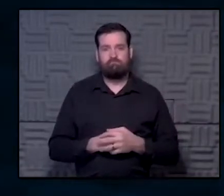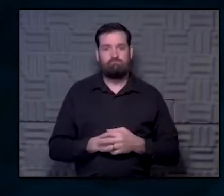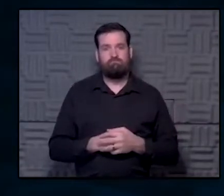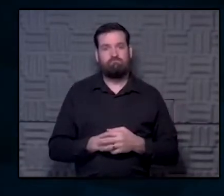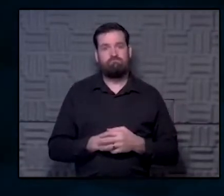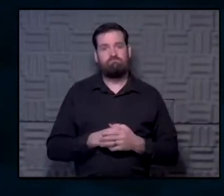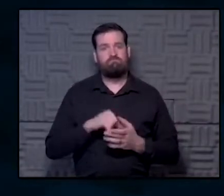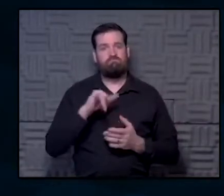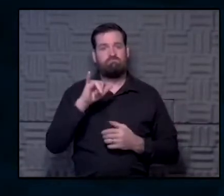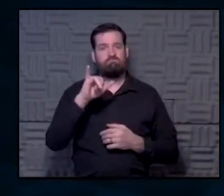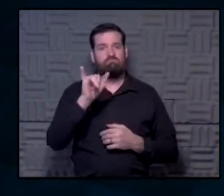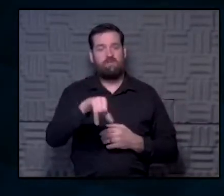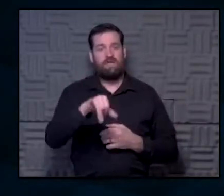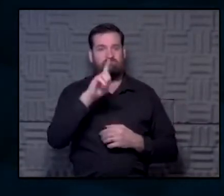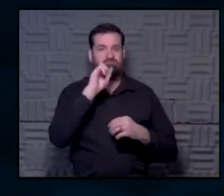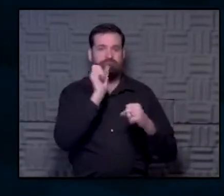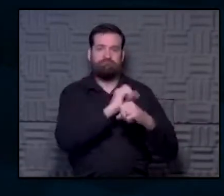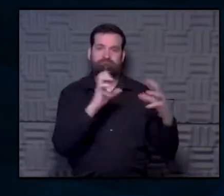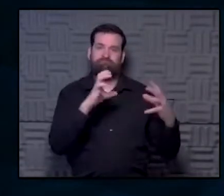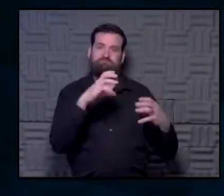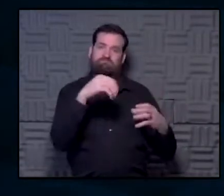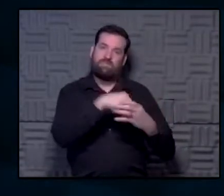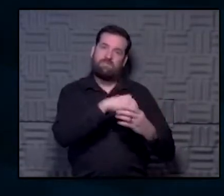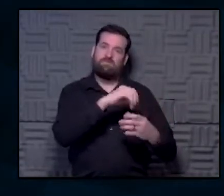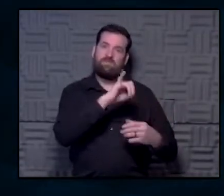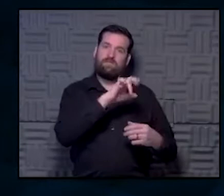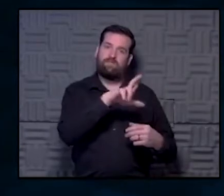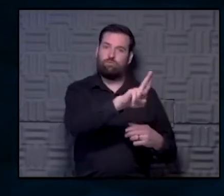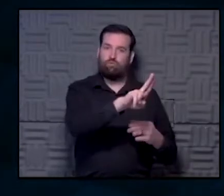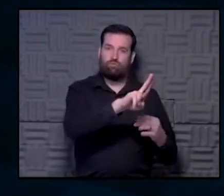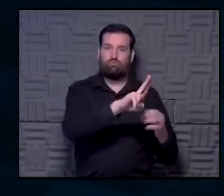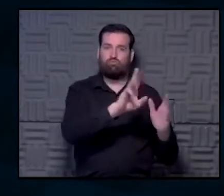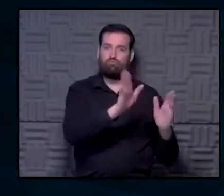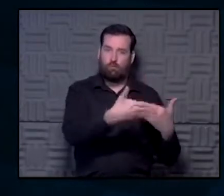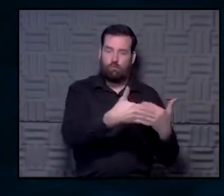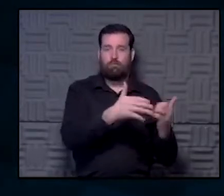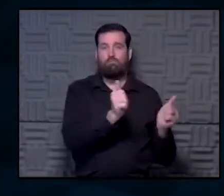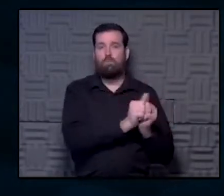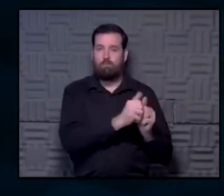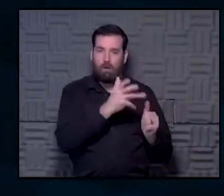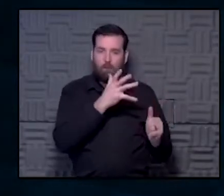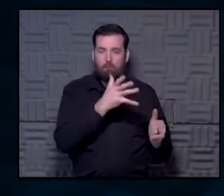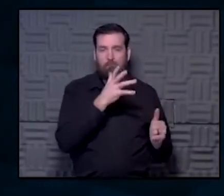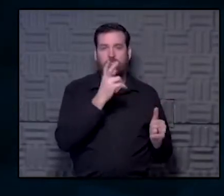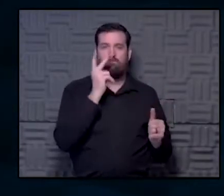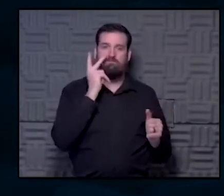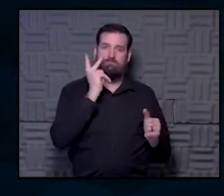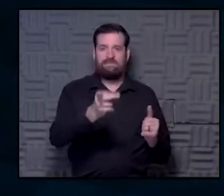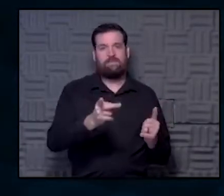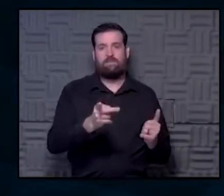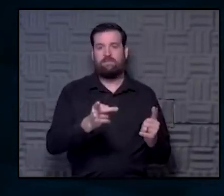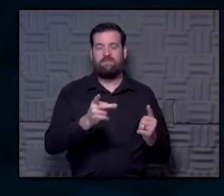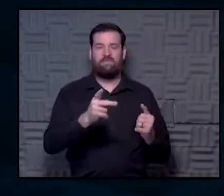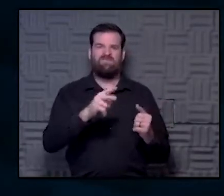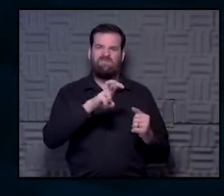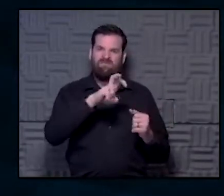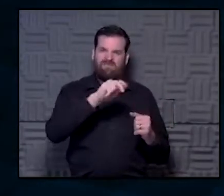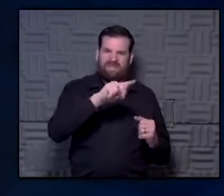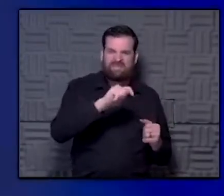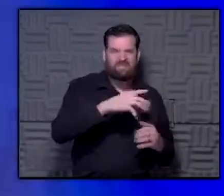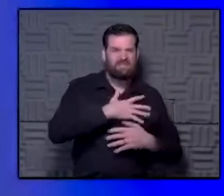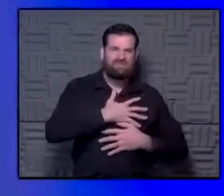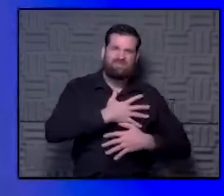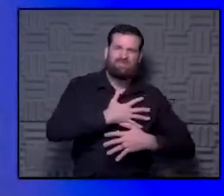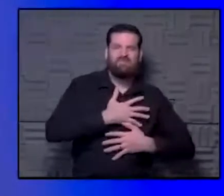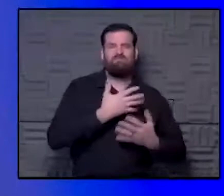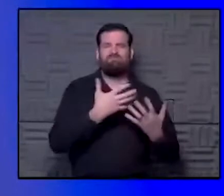that vision of just being in the ICU room and being with her and seeing all the vents, the vent